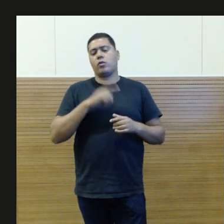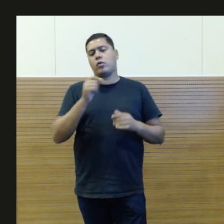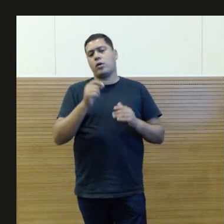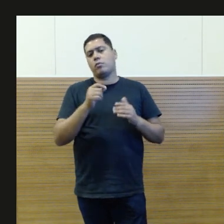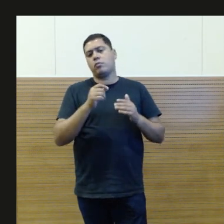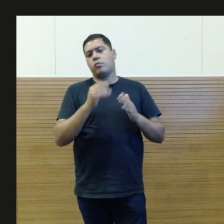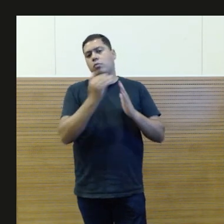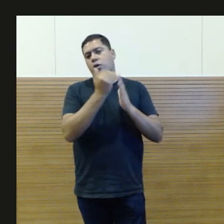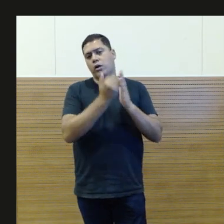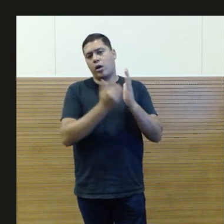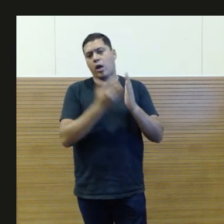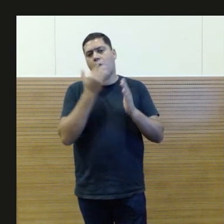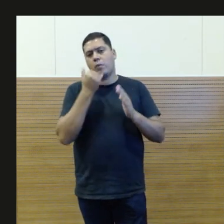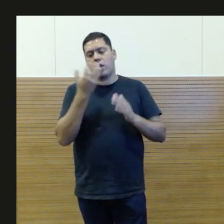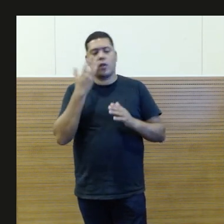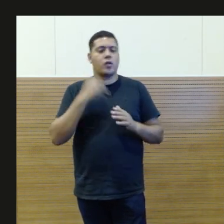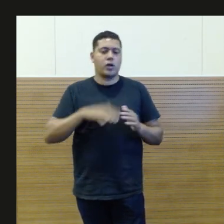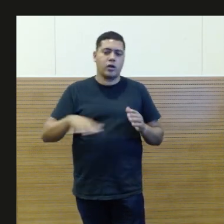Dr. Andrea.